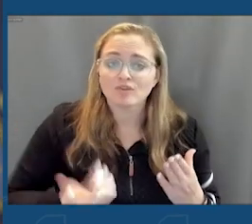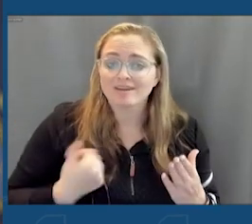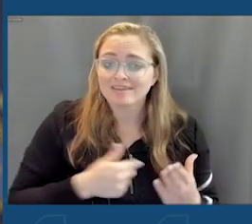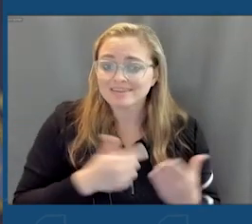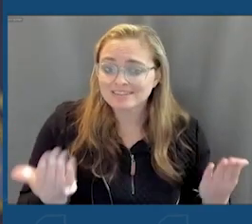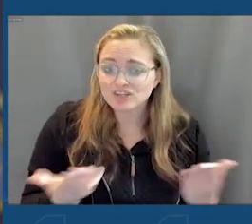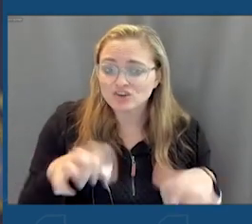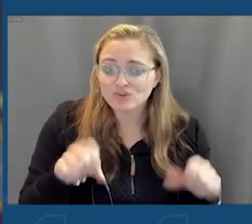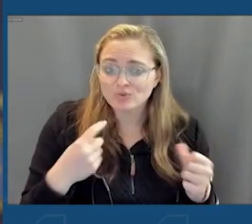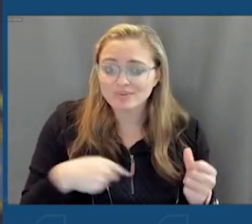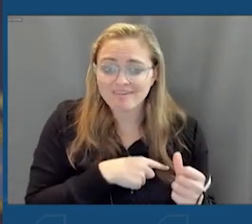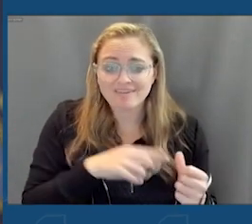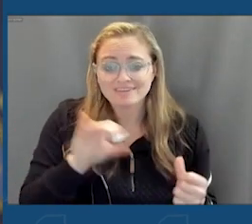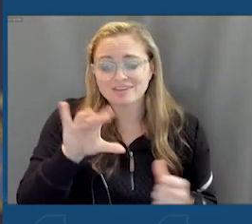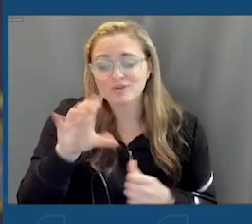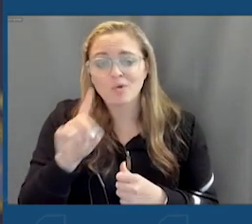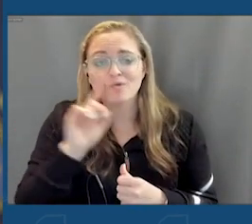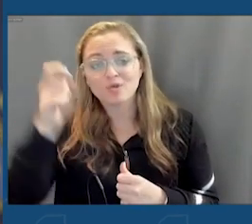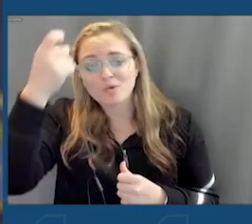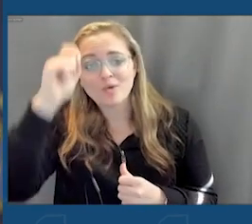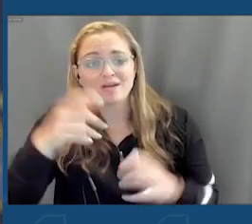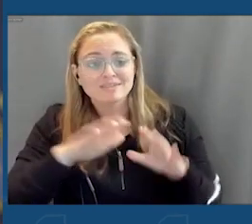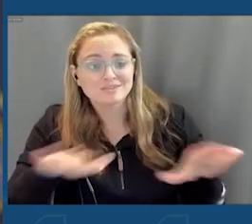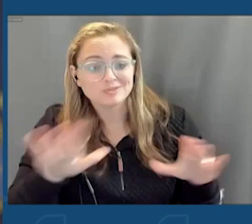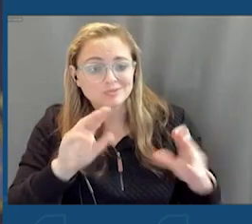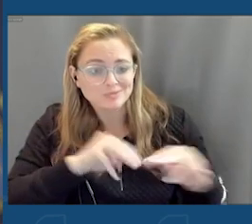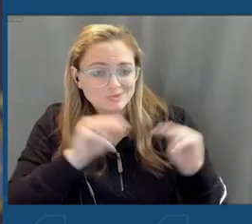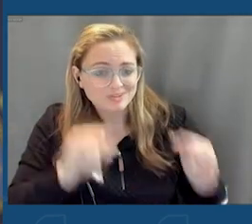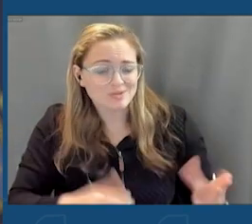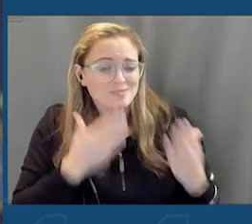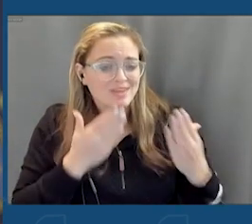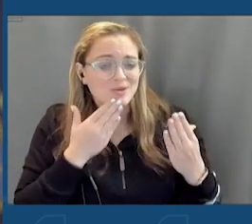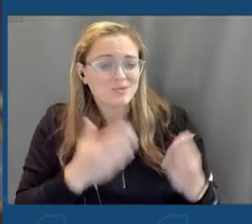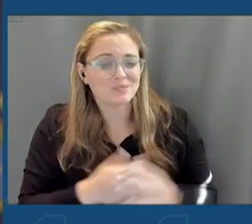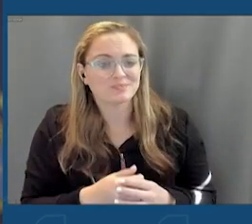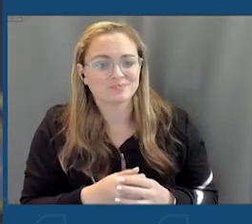hosting us, the CEO of the Bronx Children's Museum. Thank you, Carla.